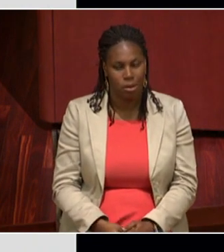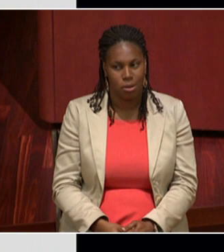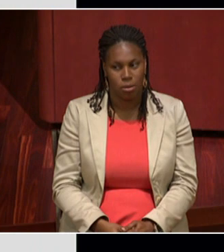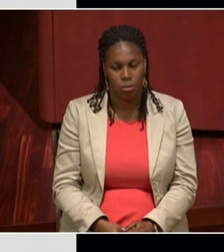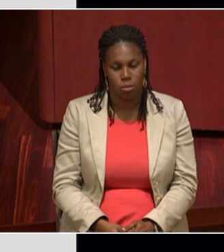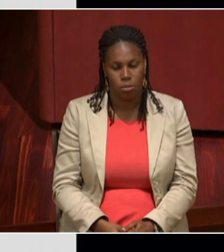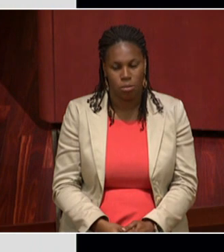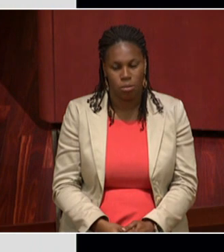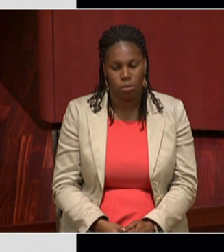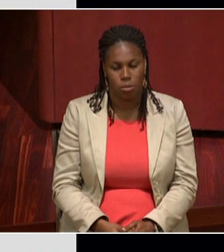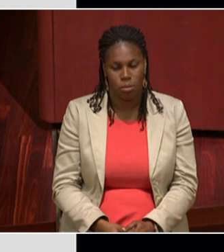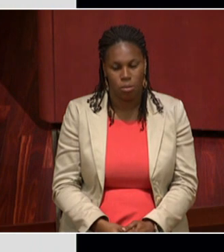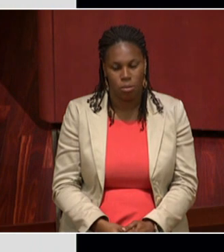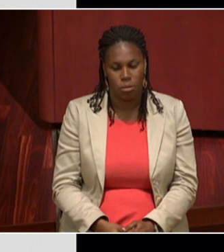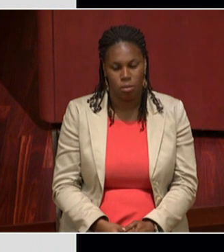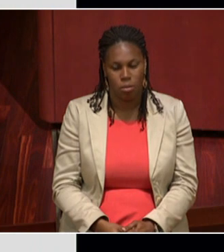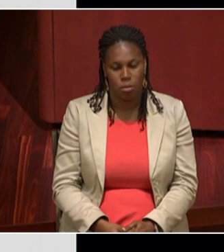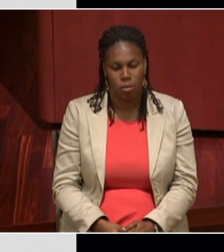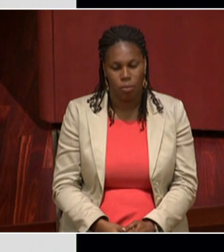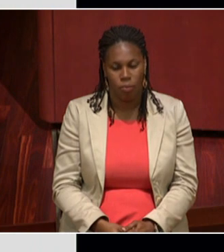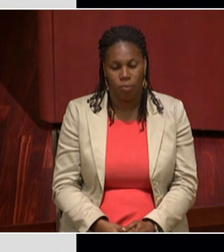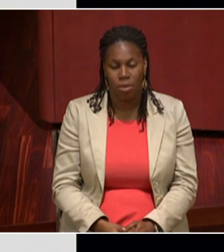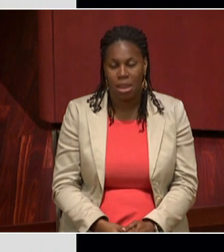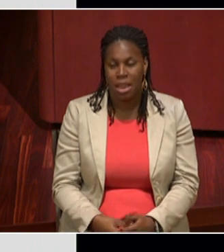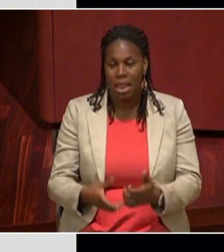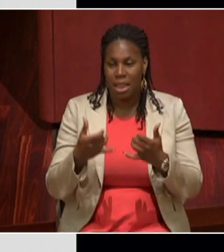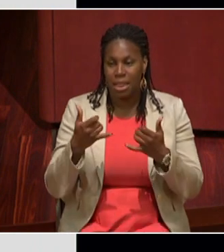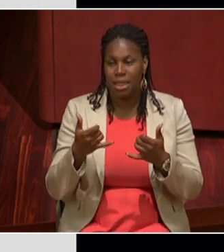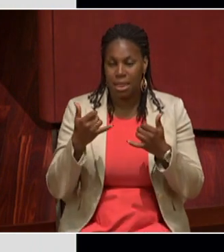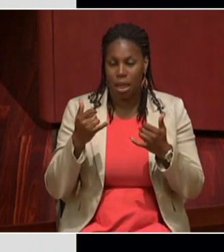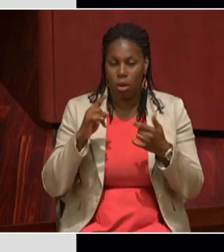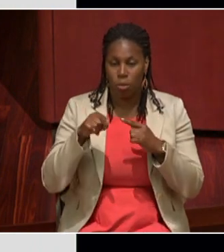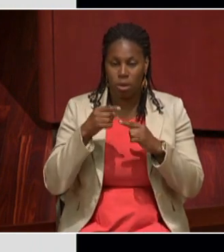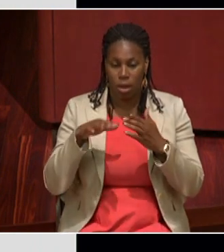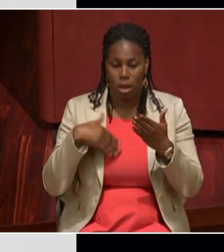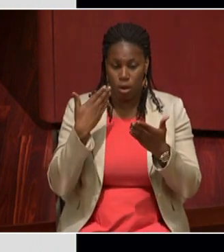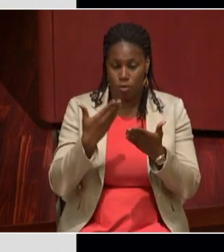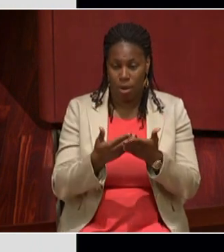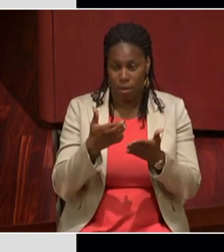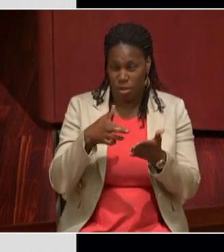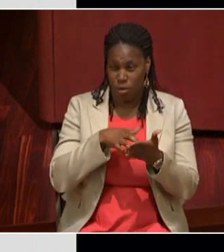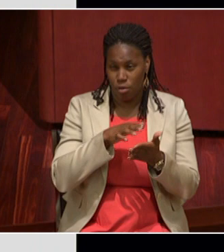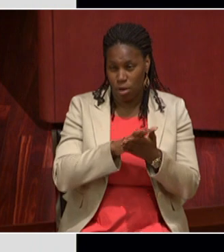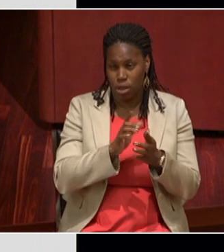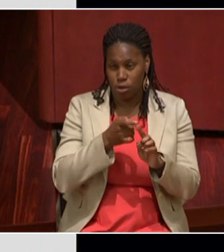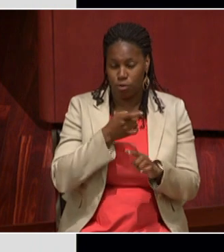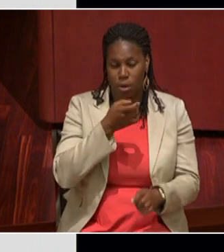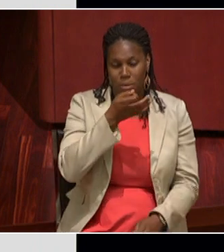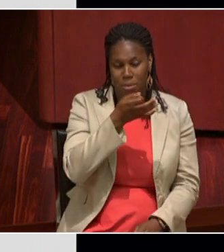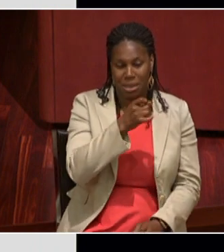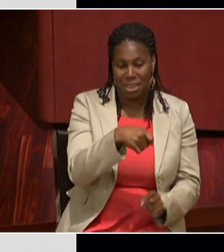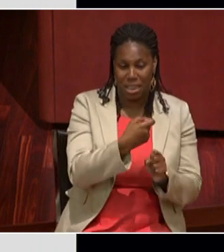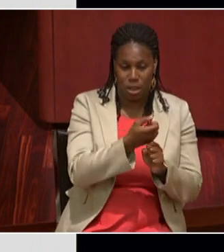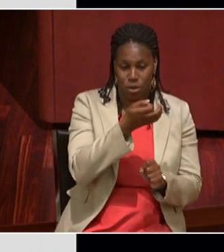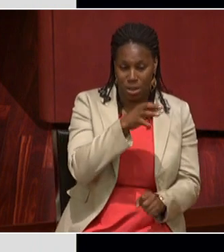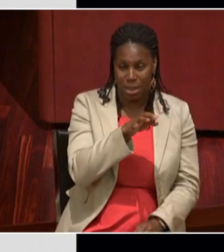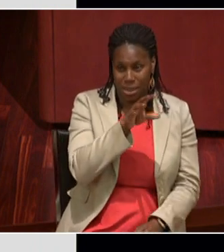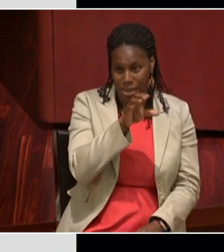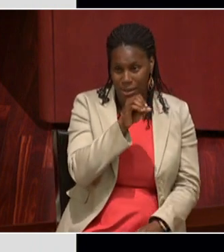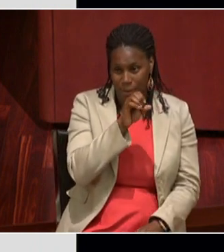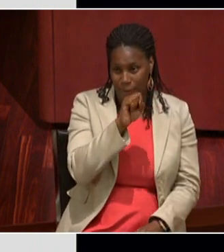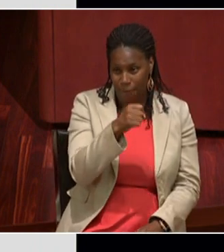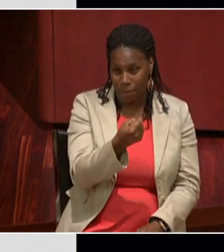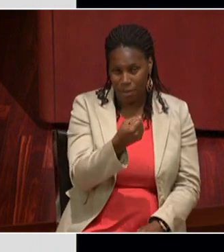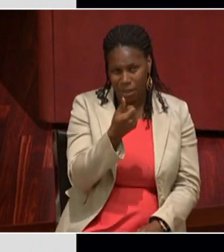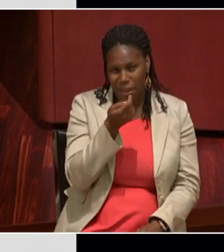Now, as I mentioned earlier, the passenger arrival records from the 1950s have very little information